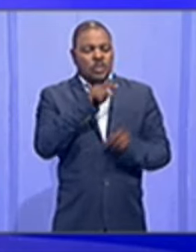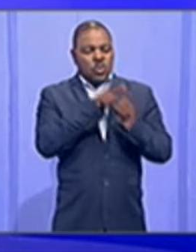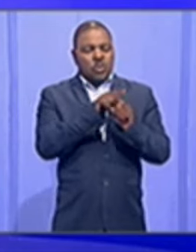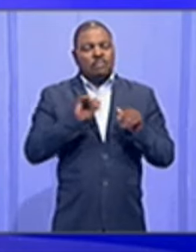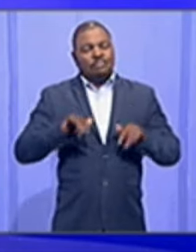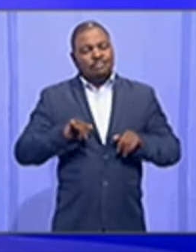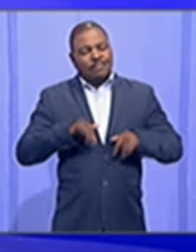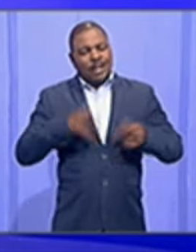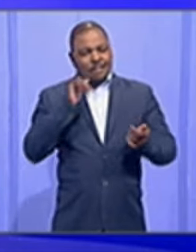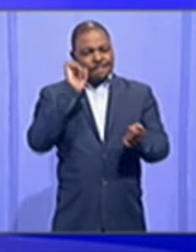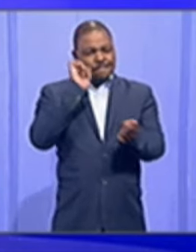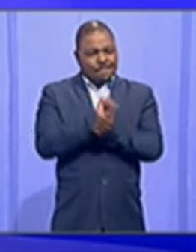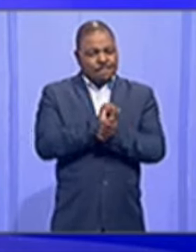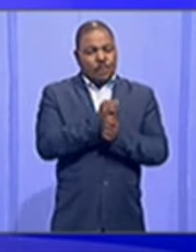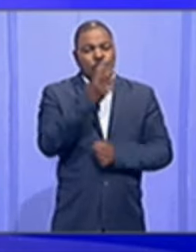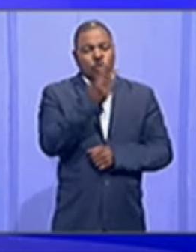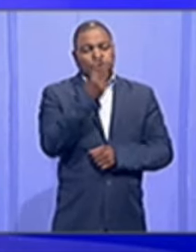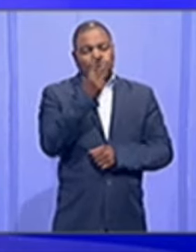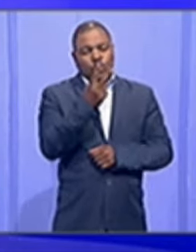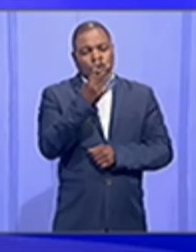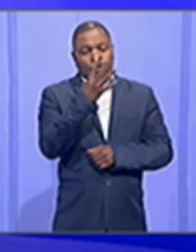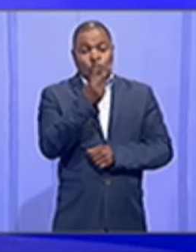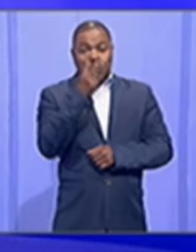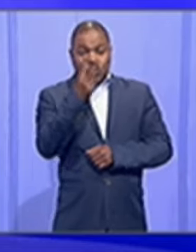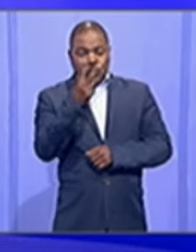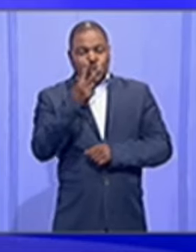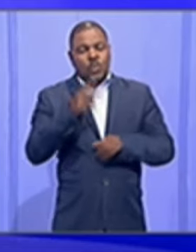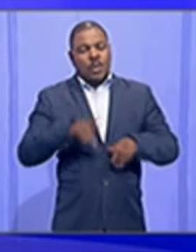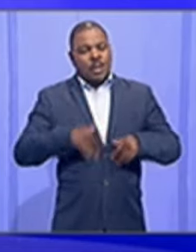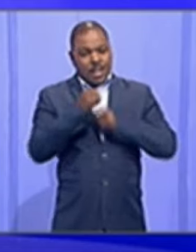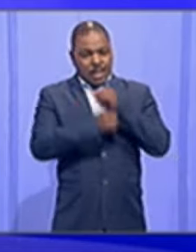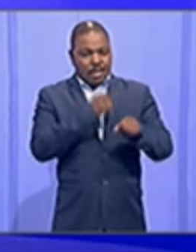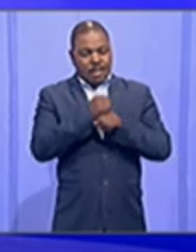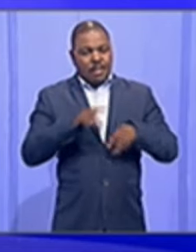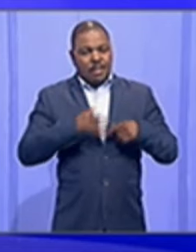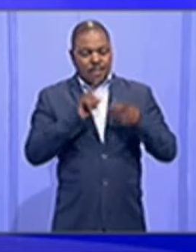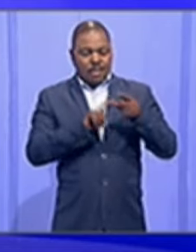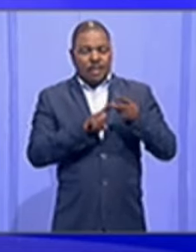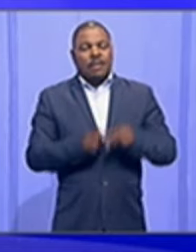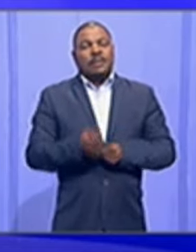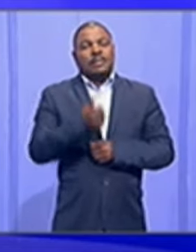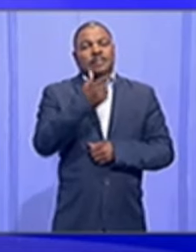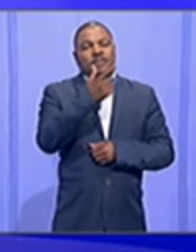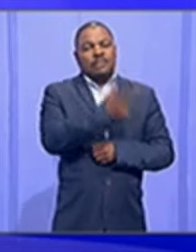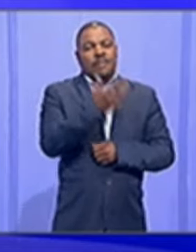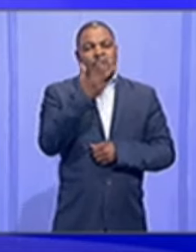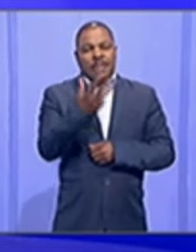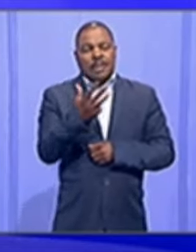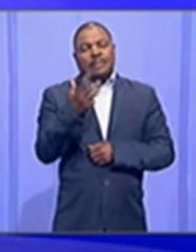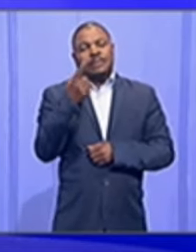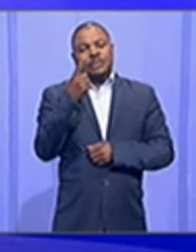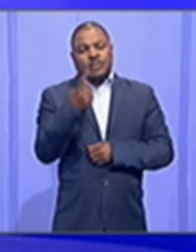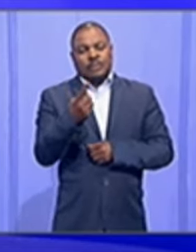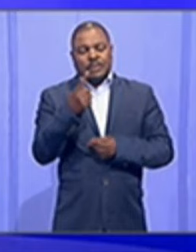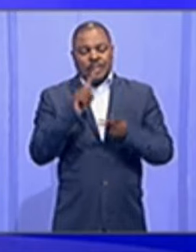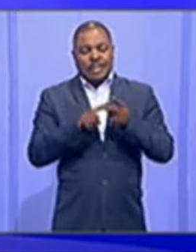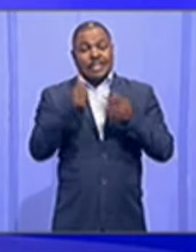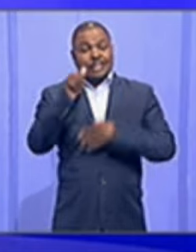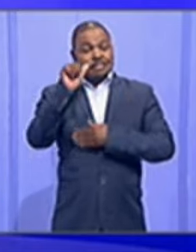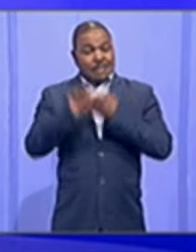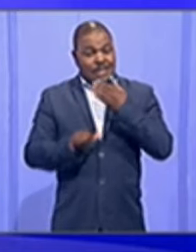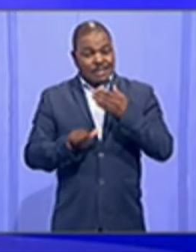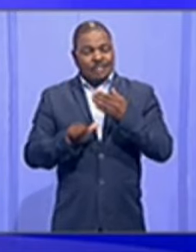magama somennepedi ka melato ya go kata. Wa tlholetse gape mengwaga e magolo supa masome senyane tee le dikgwedi tse tshela